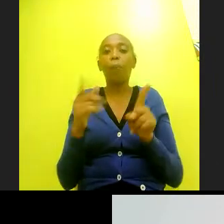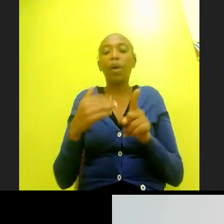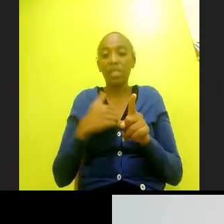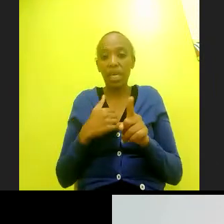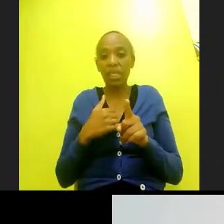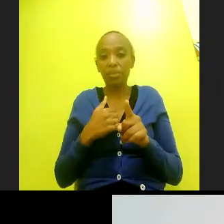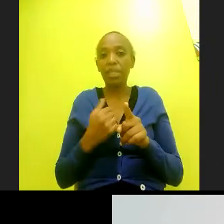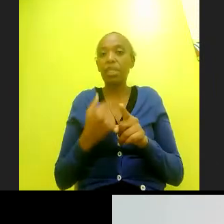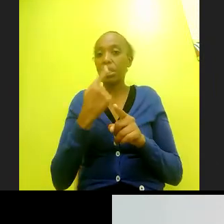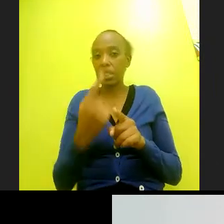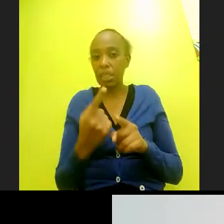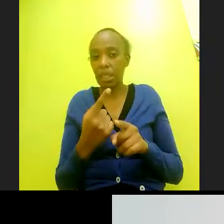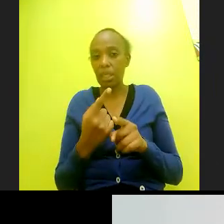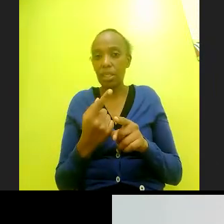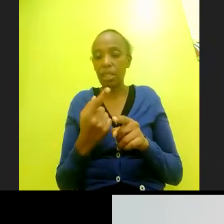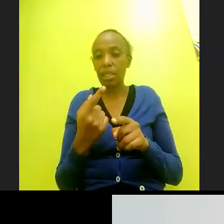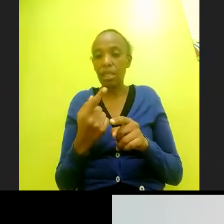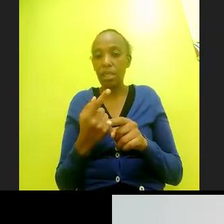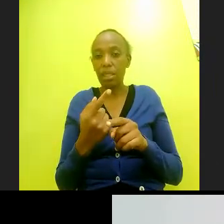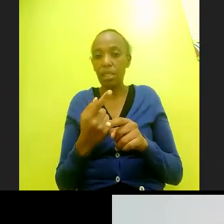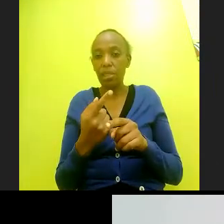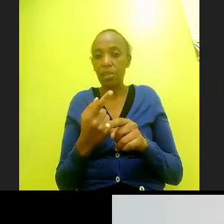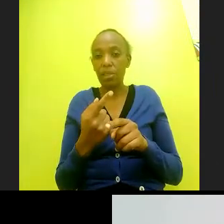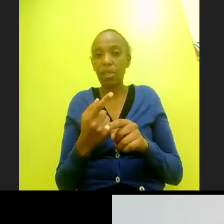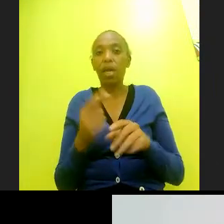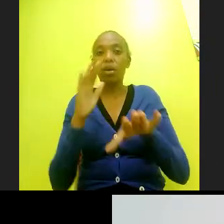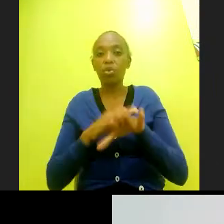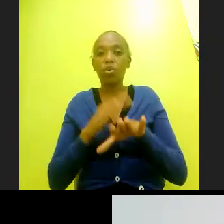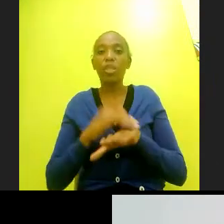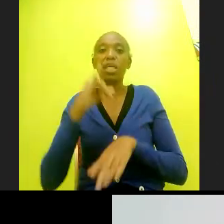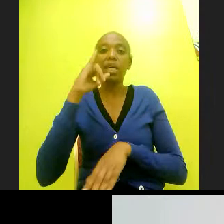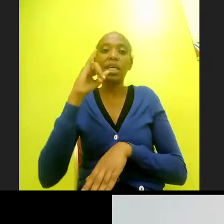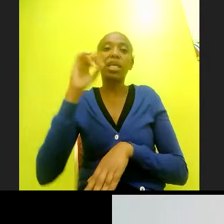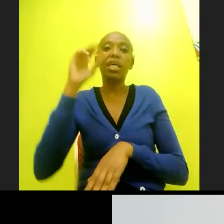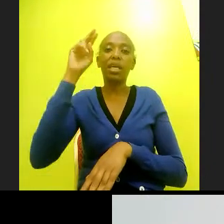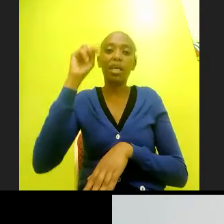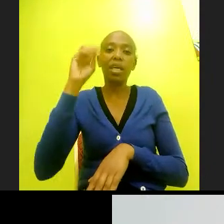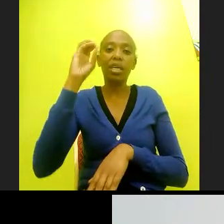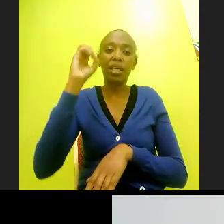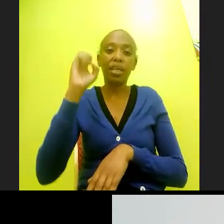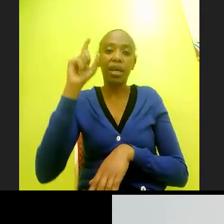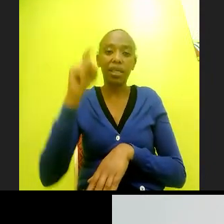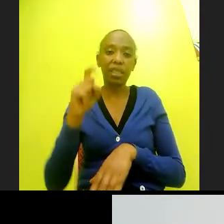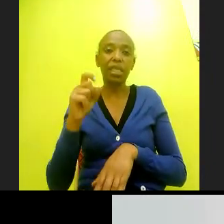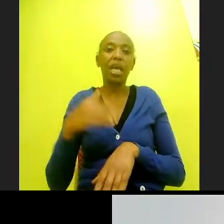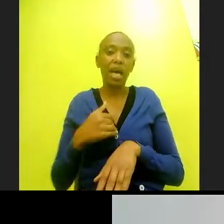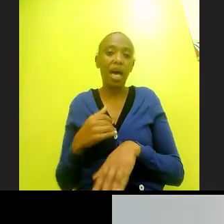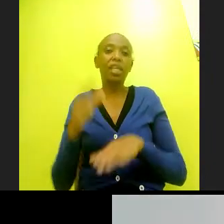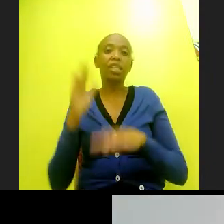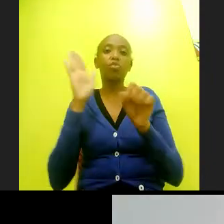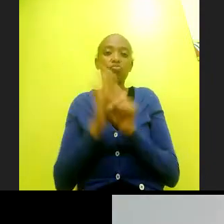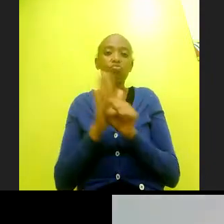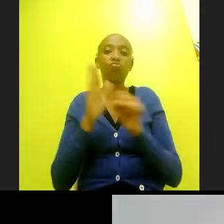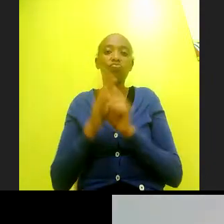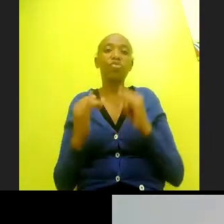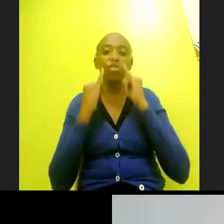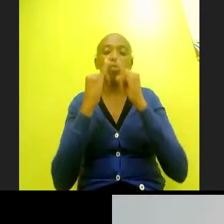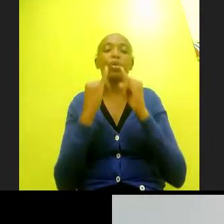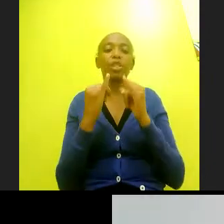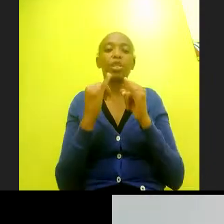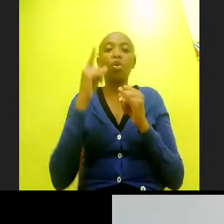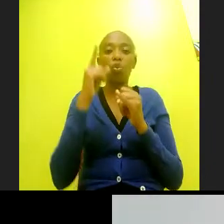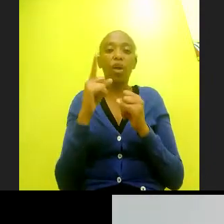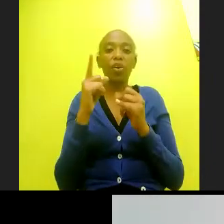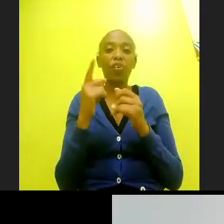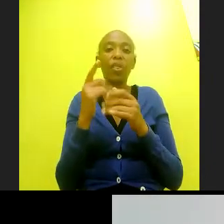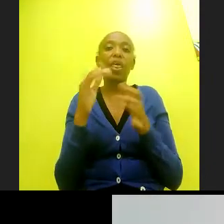praised for being a one-of-a-kind index, based on its comprehensiveness, based on its purpose. One of the actually indexes